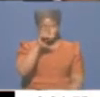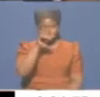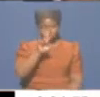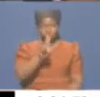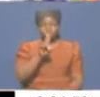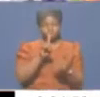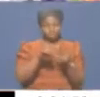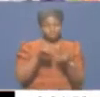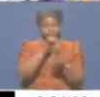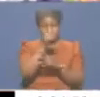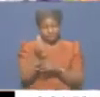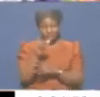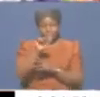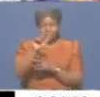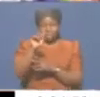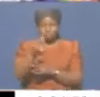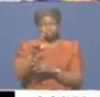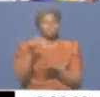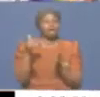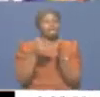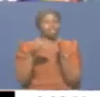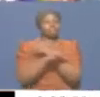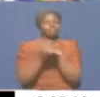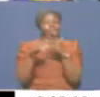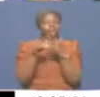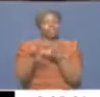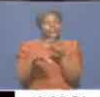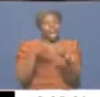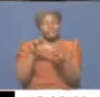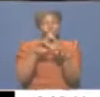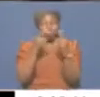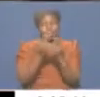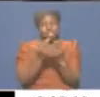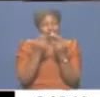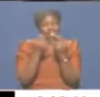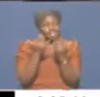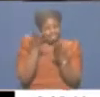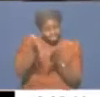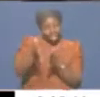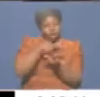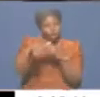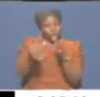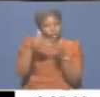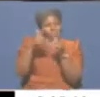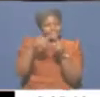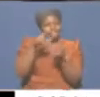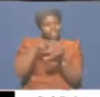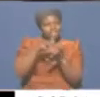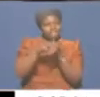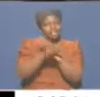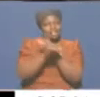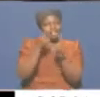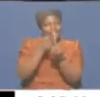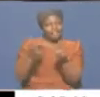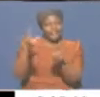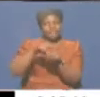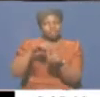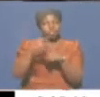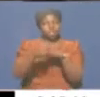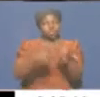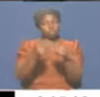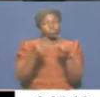General Duty Officers, cases of insecurity have continued to escalate. For how long shall our people suffer? For how long